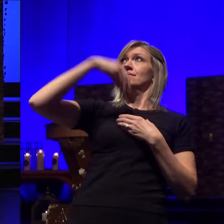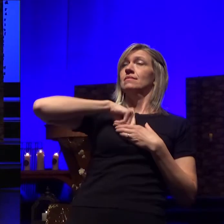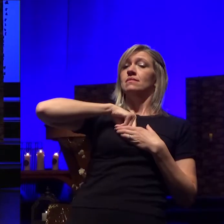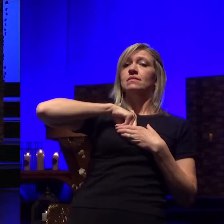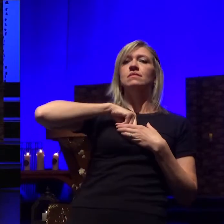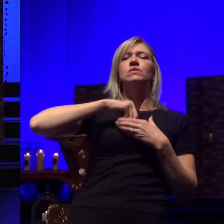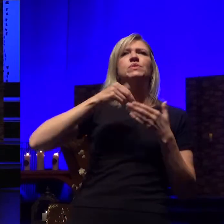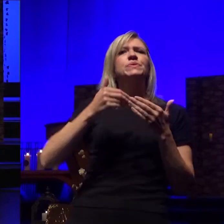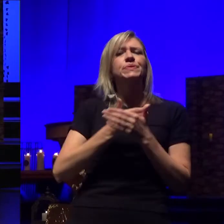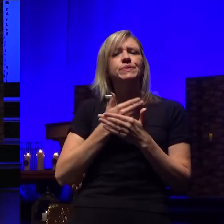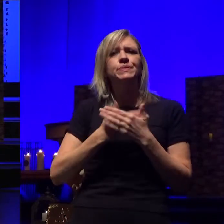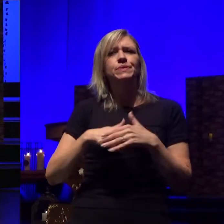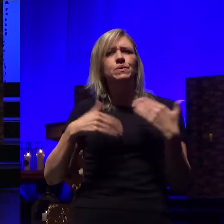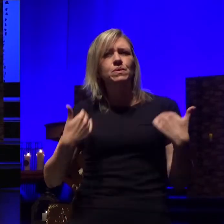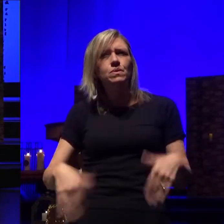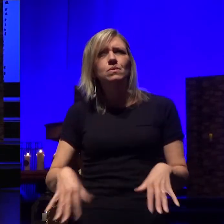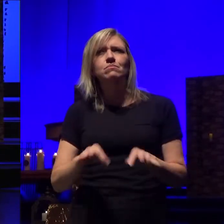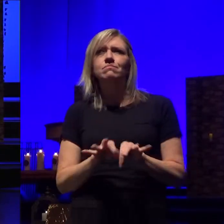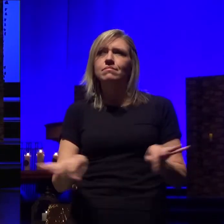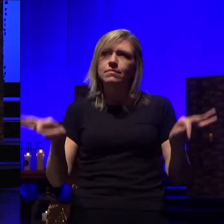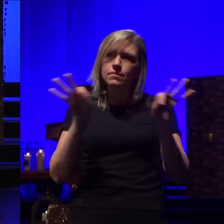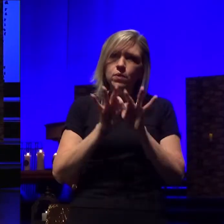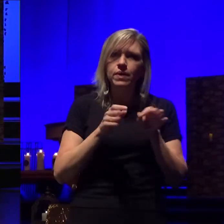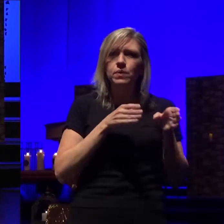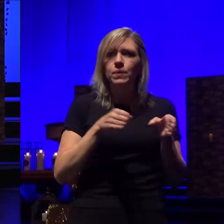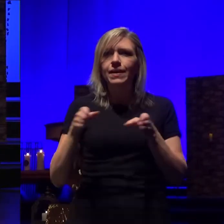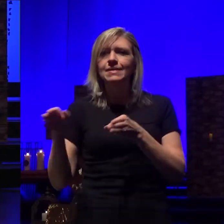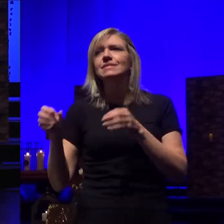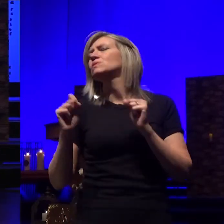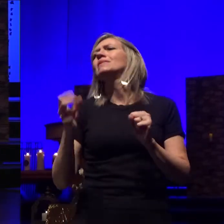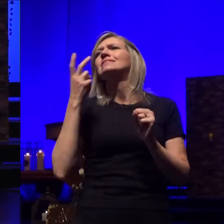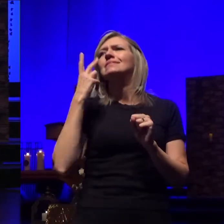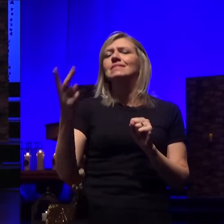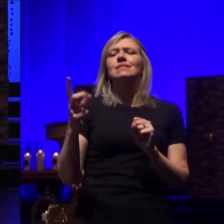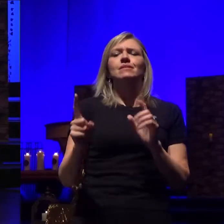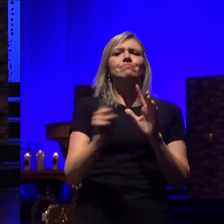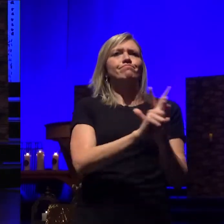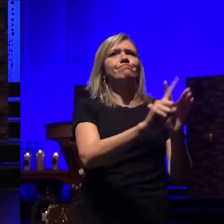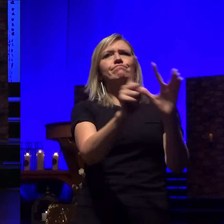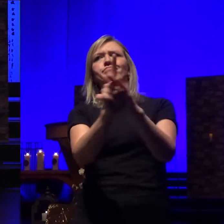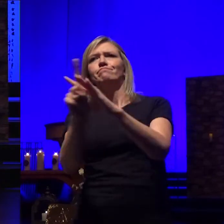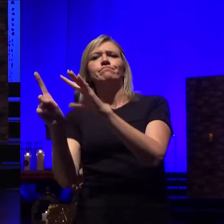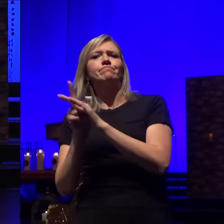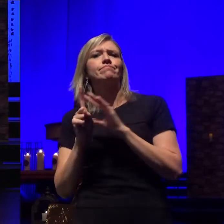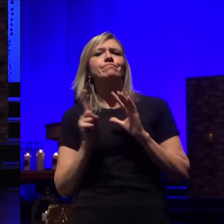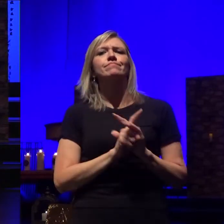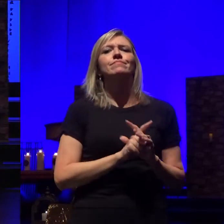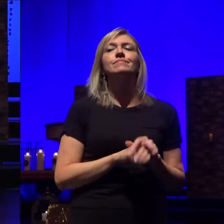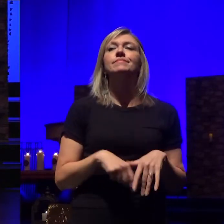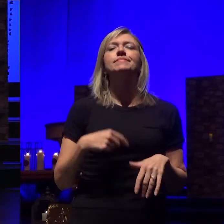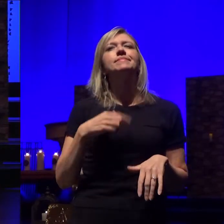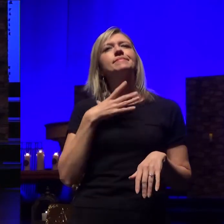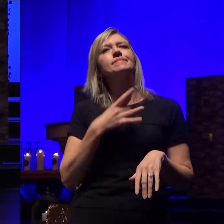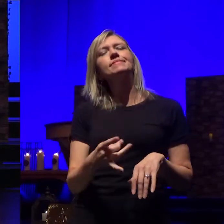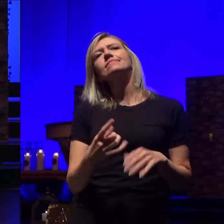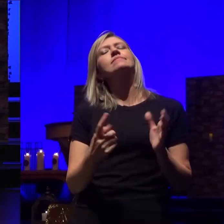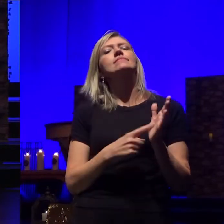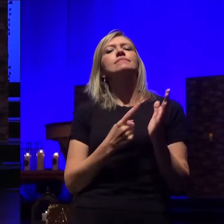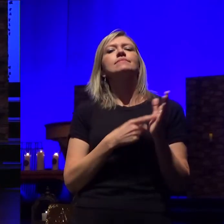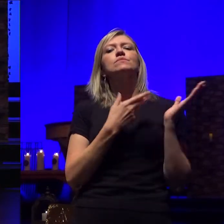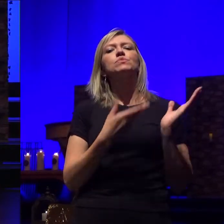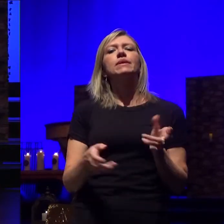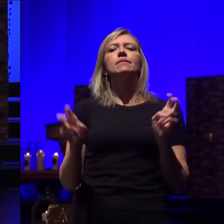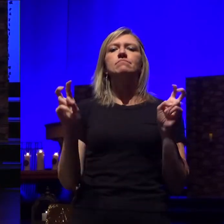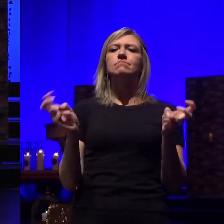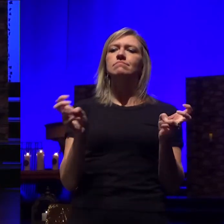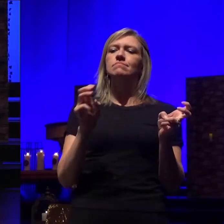us in new and profound ways that we can see hopefully demonstrate all around us as well. I like sometimes to bring little